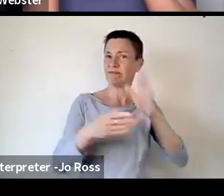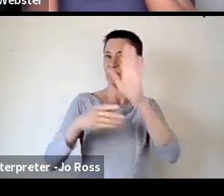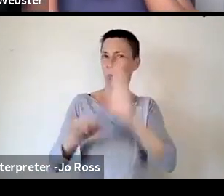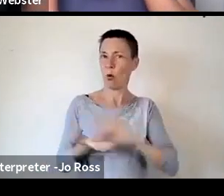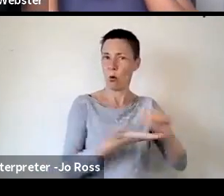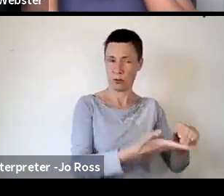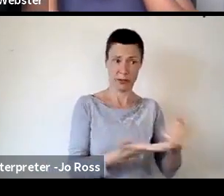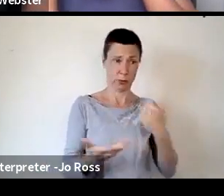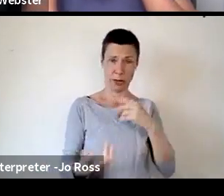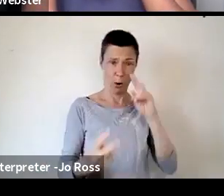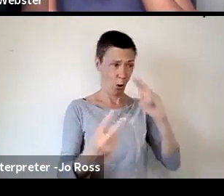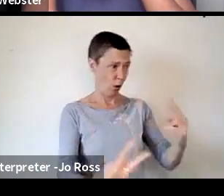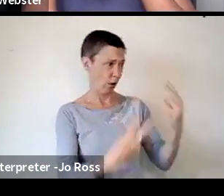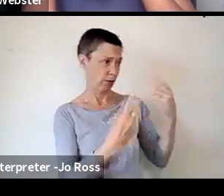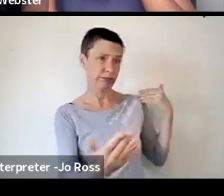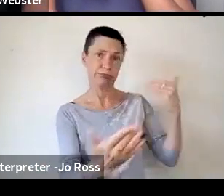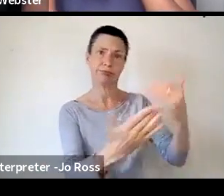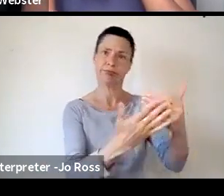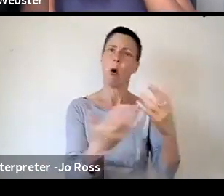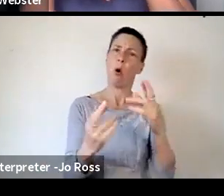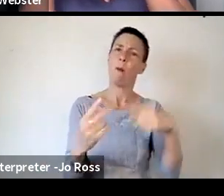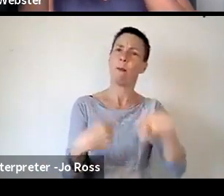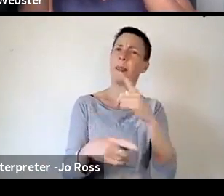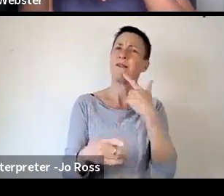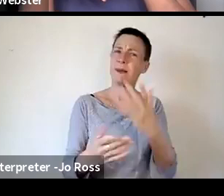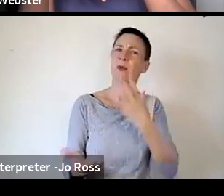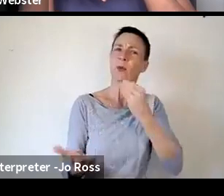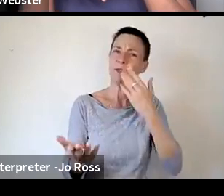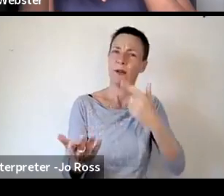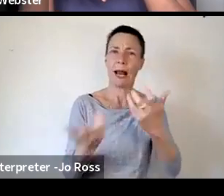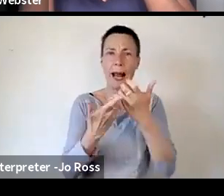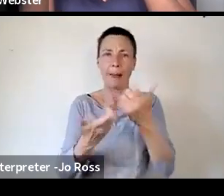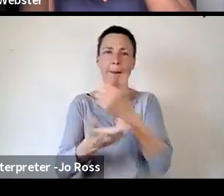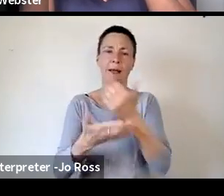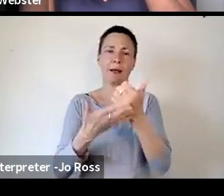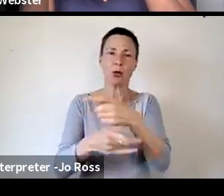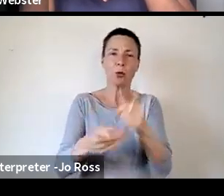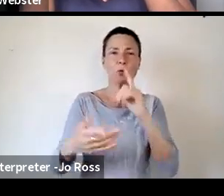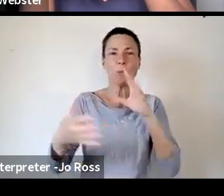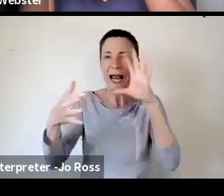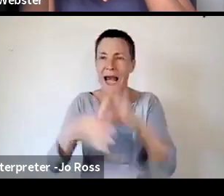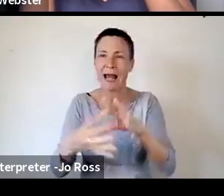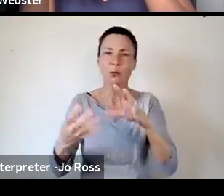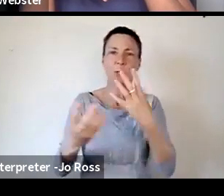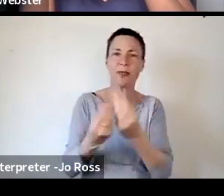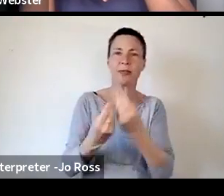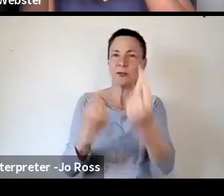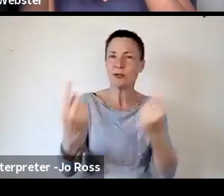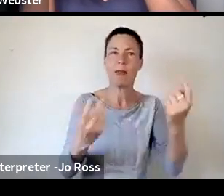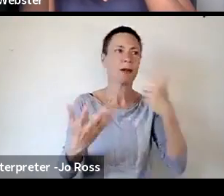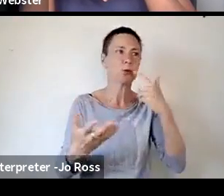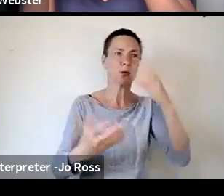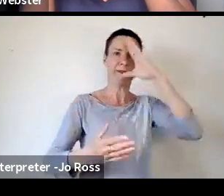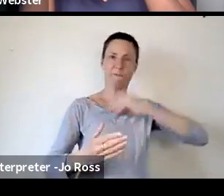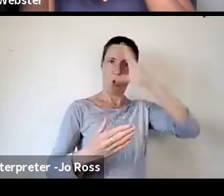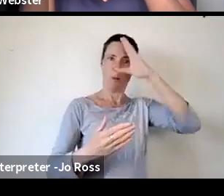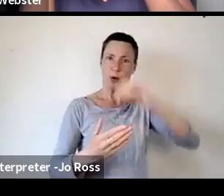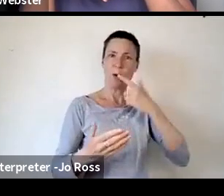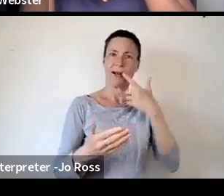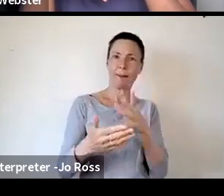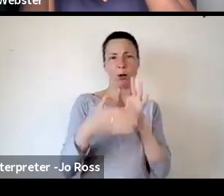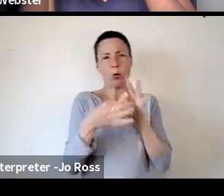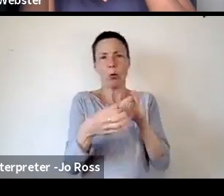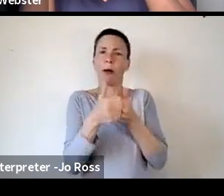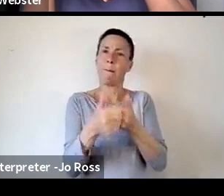look back at. I hope that they have been helpful in connecting you and informing you and keeping you company over the past 12 months.